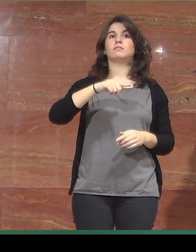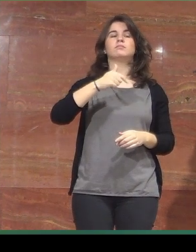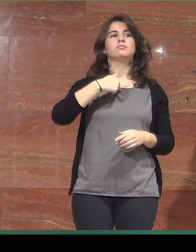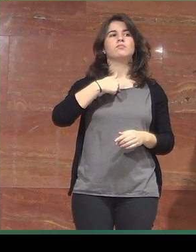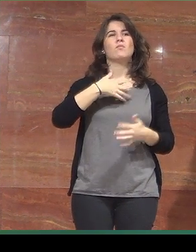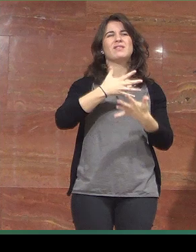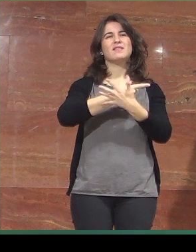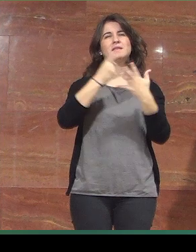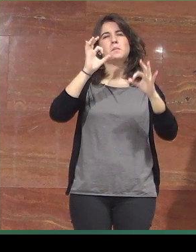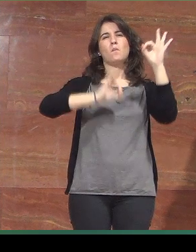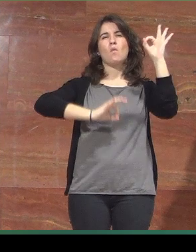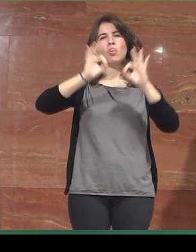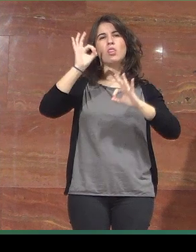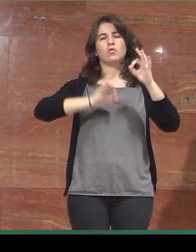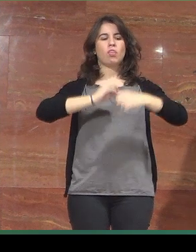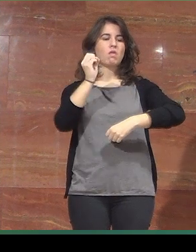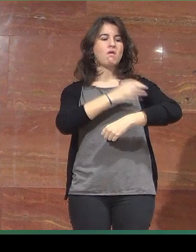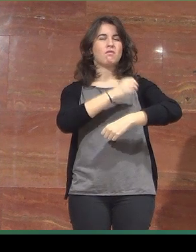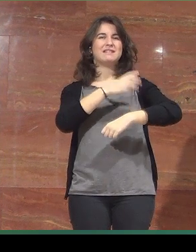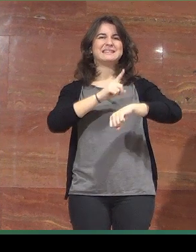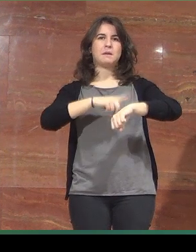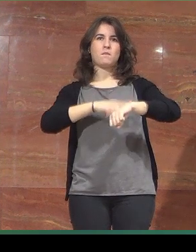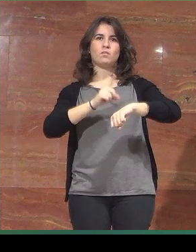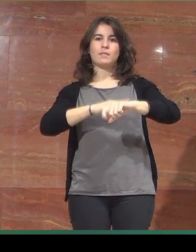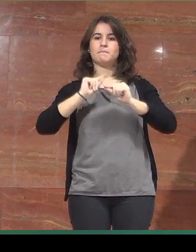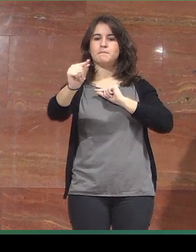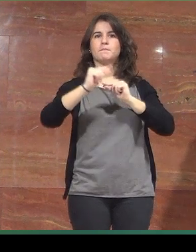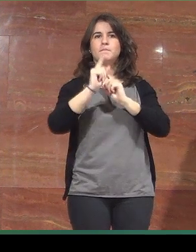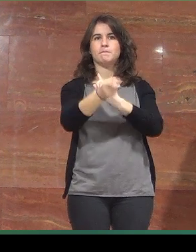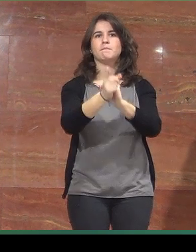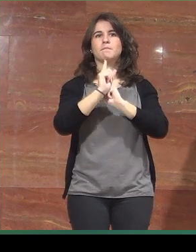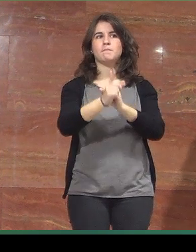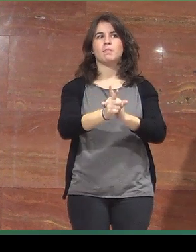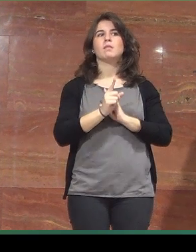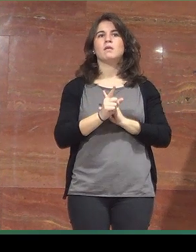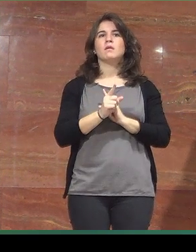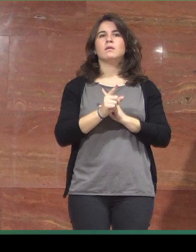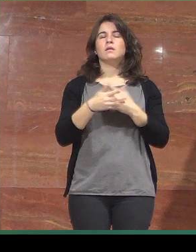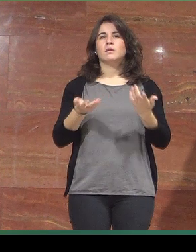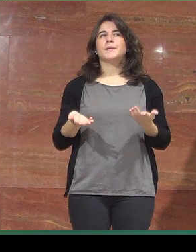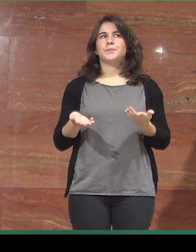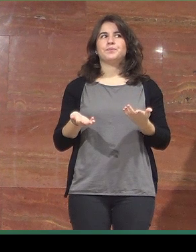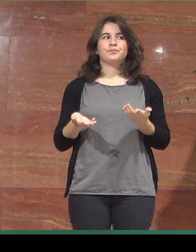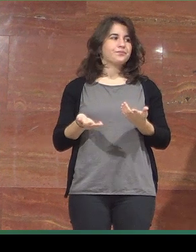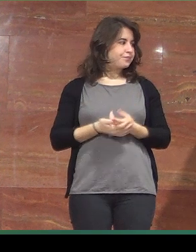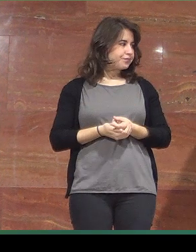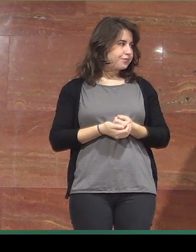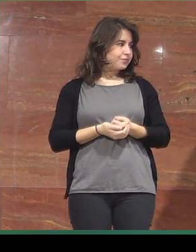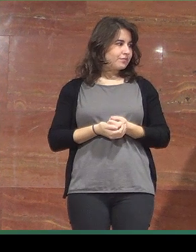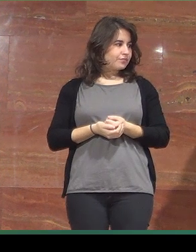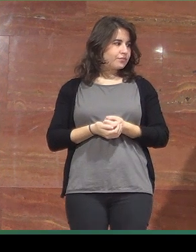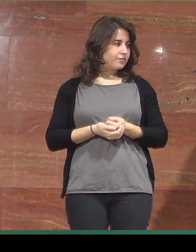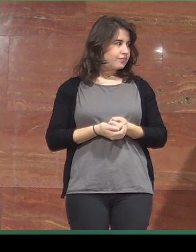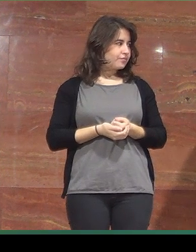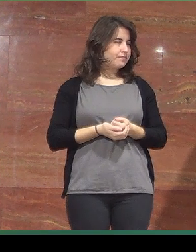And any transport system that generates 16% saving in journey times produces a fantastic return